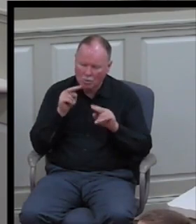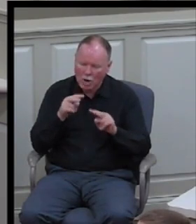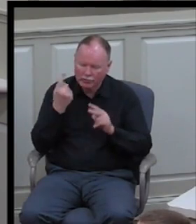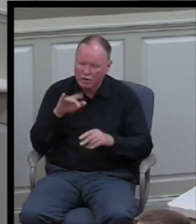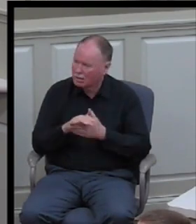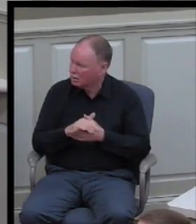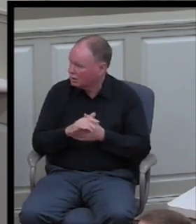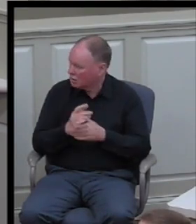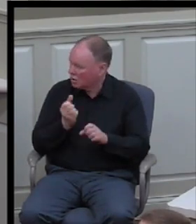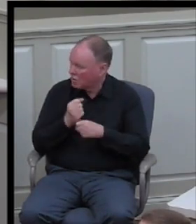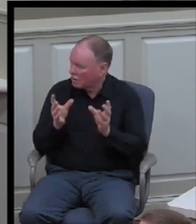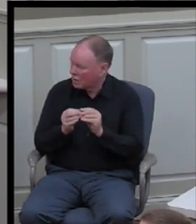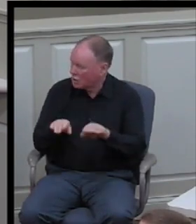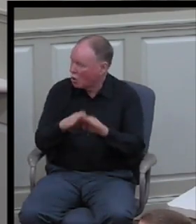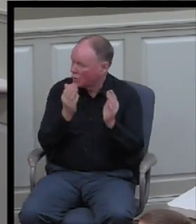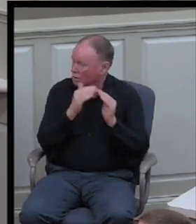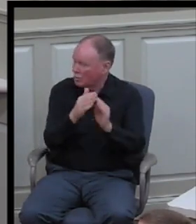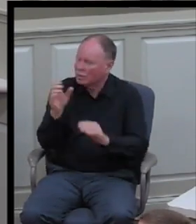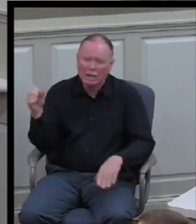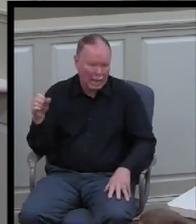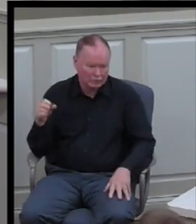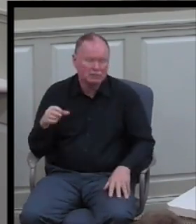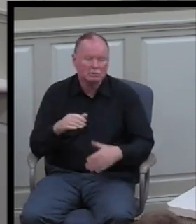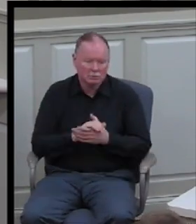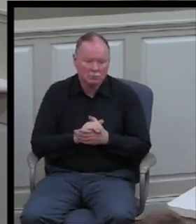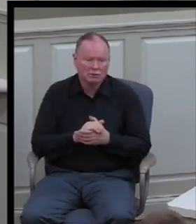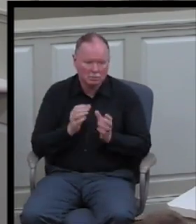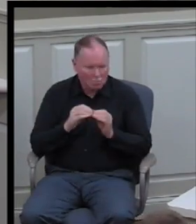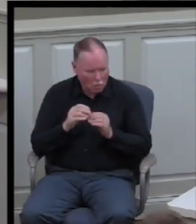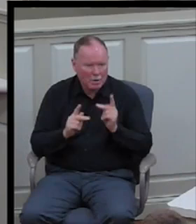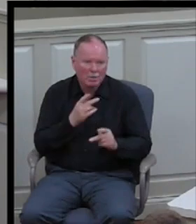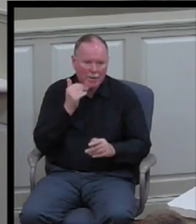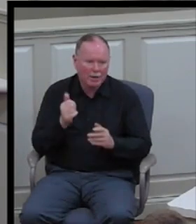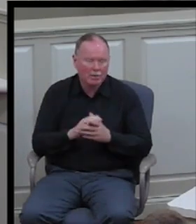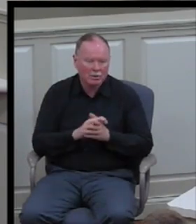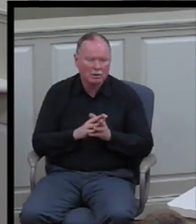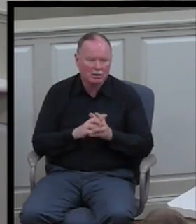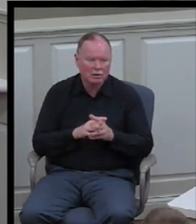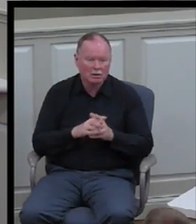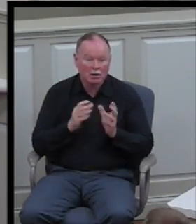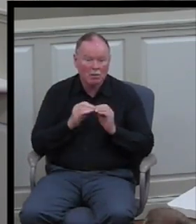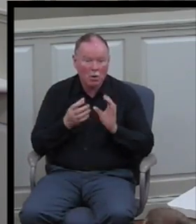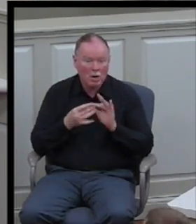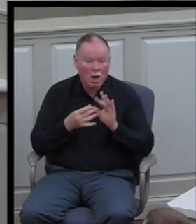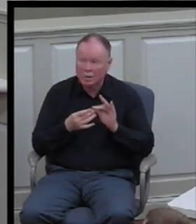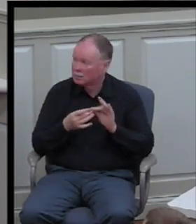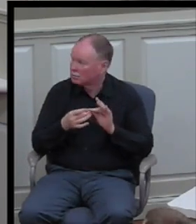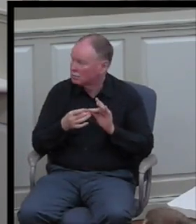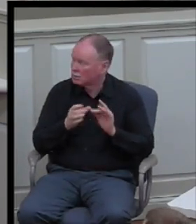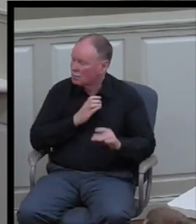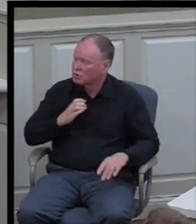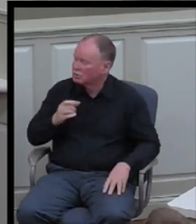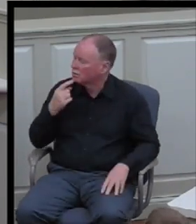You'll make it open for the public? Absolutely. Yeah, okay. More the merrier. That'd be good. Anything else? Well, we